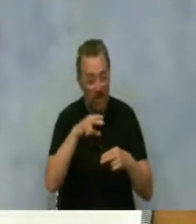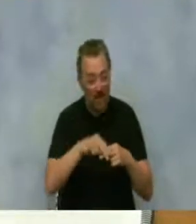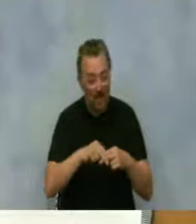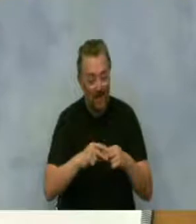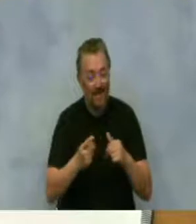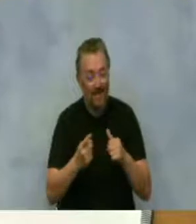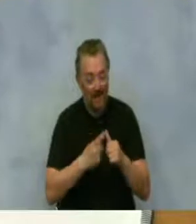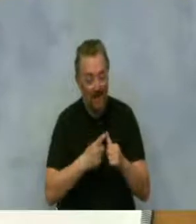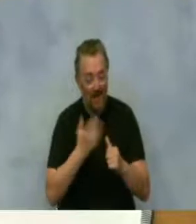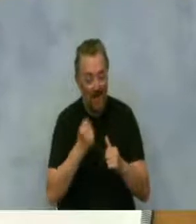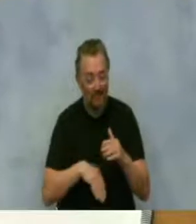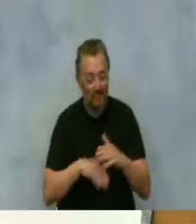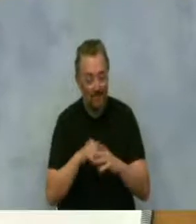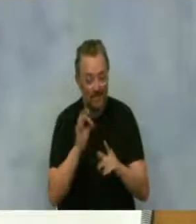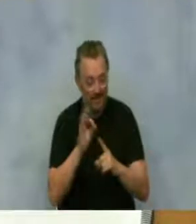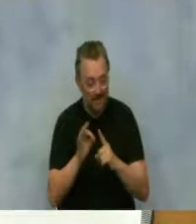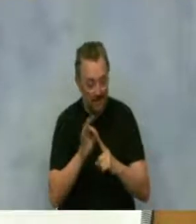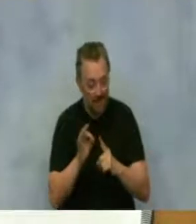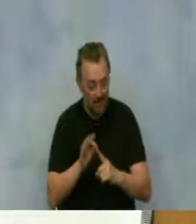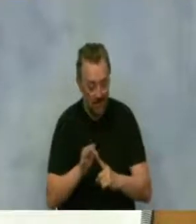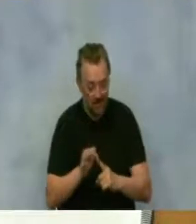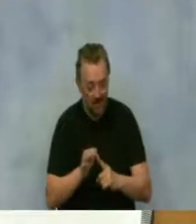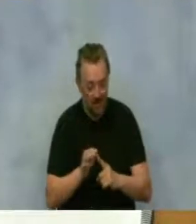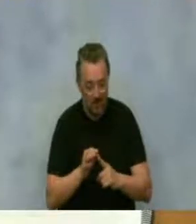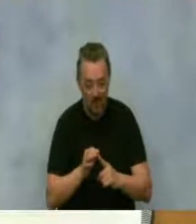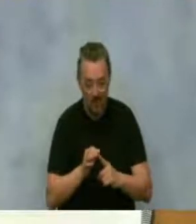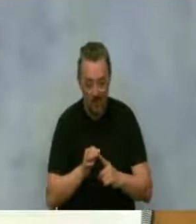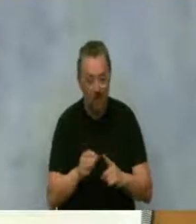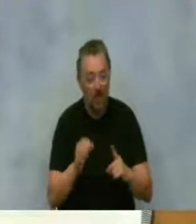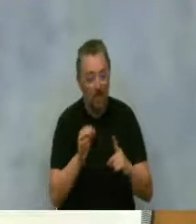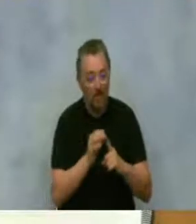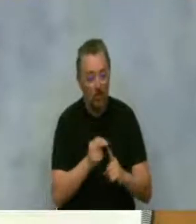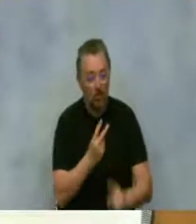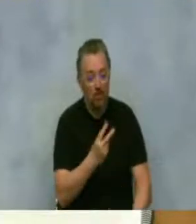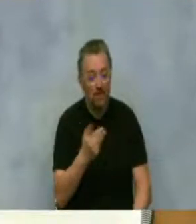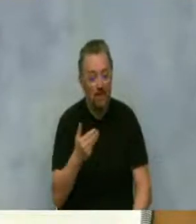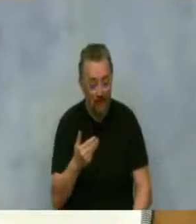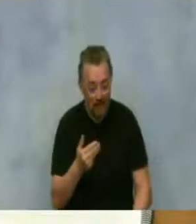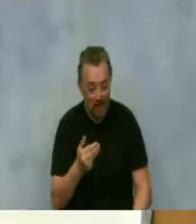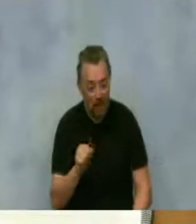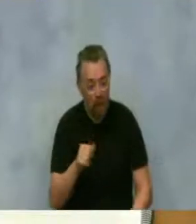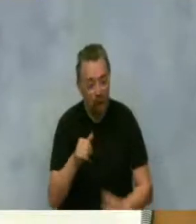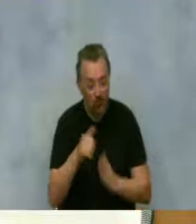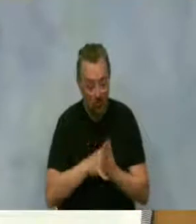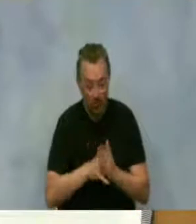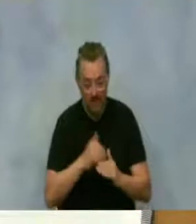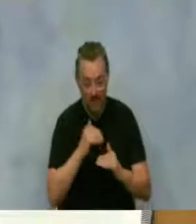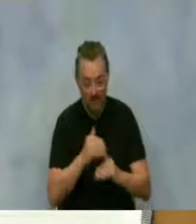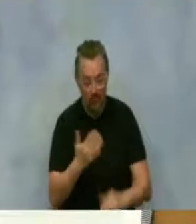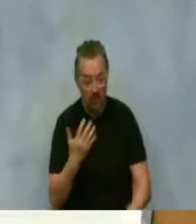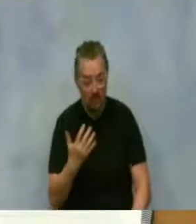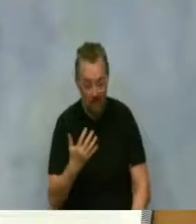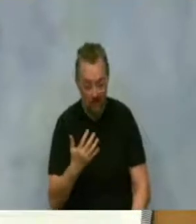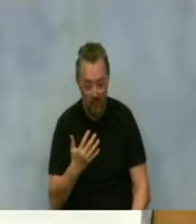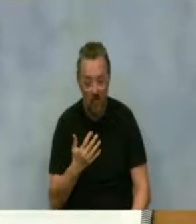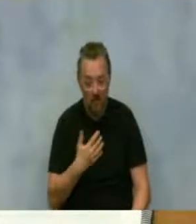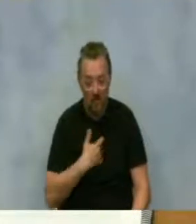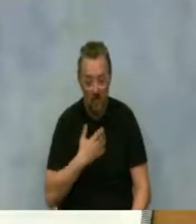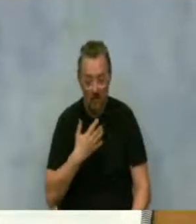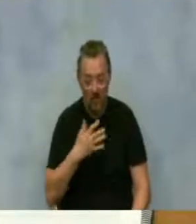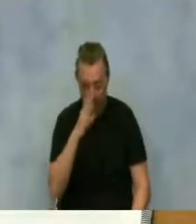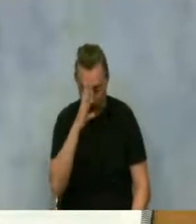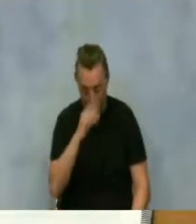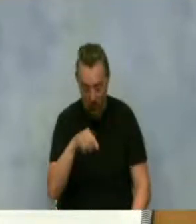details, including funding sources for the programme. On page 29 of the report, section 5, we note that the